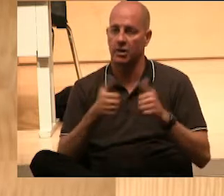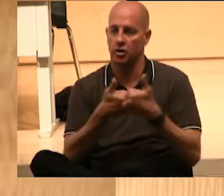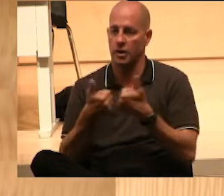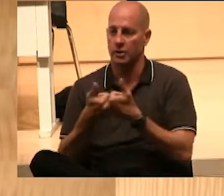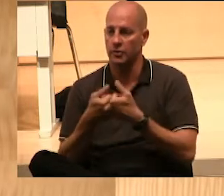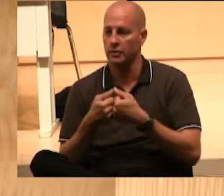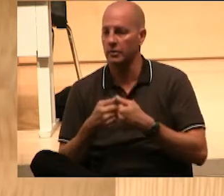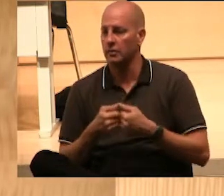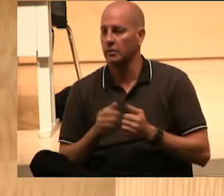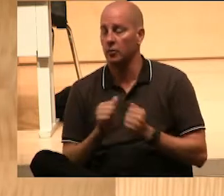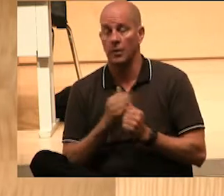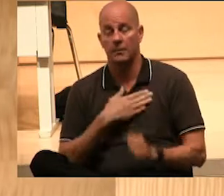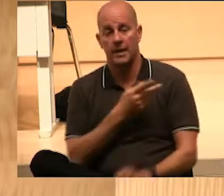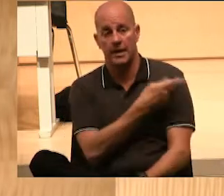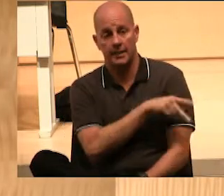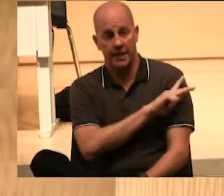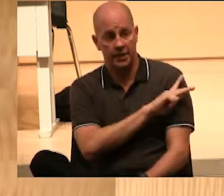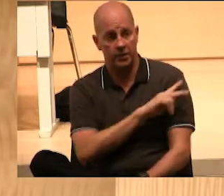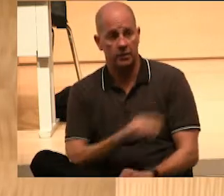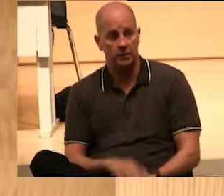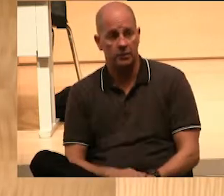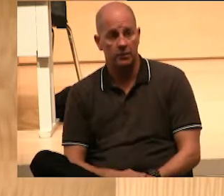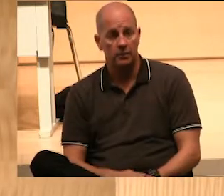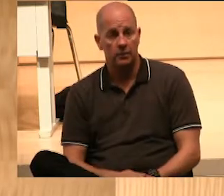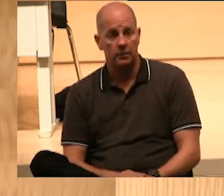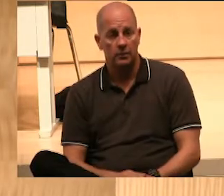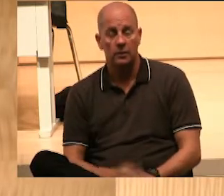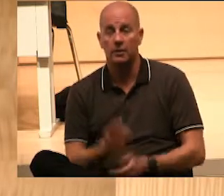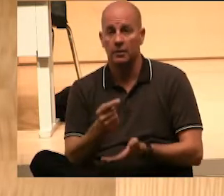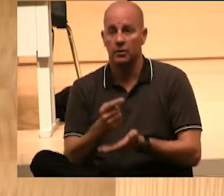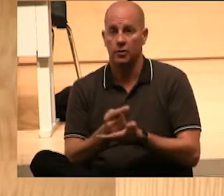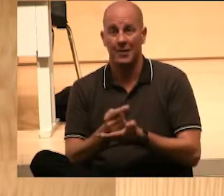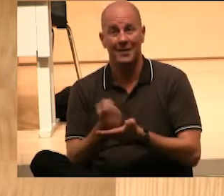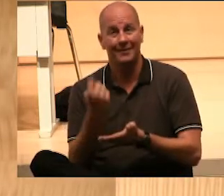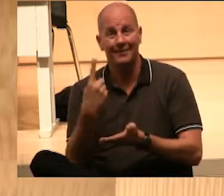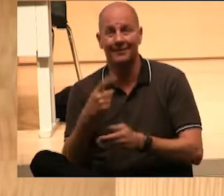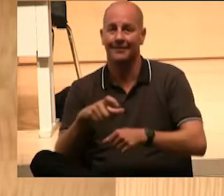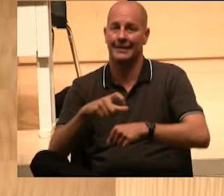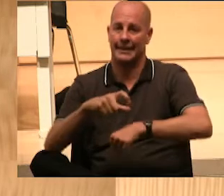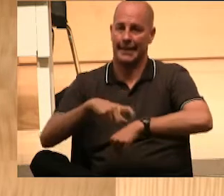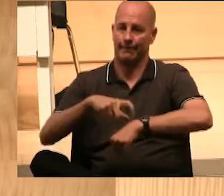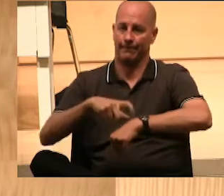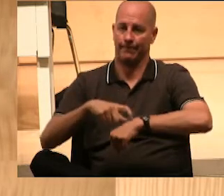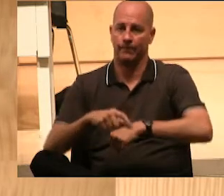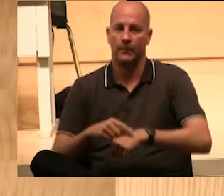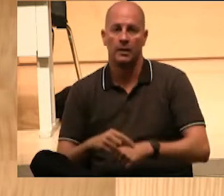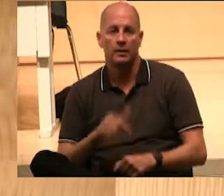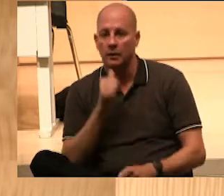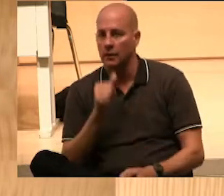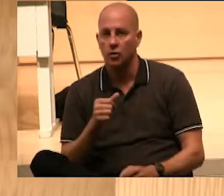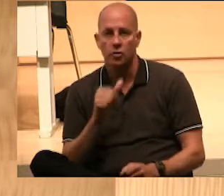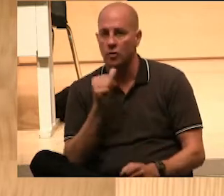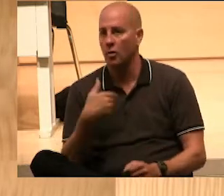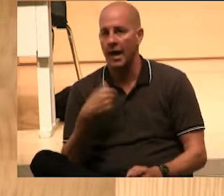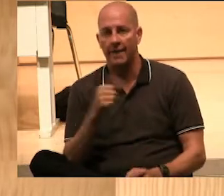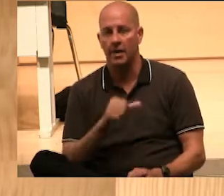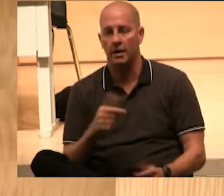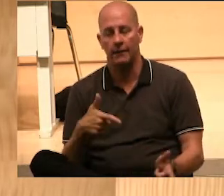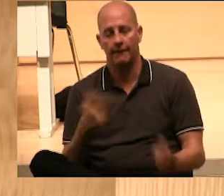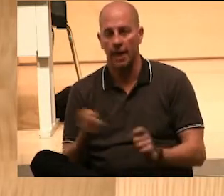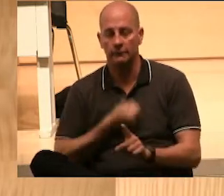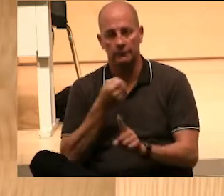with my patients, is that our treatments take time. We do not have any